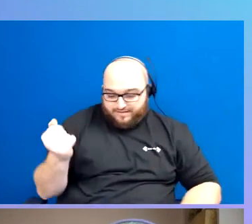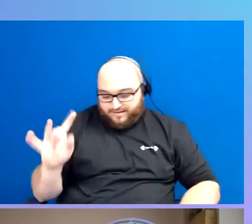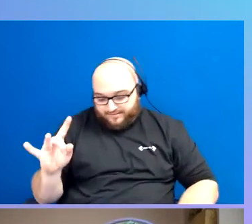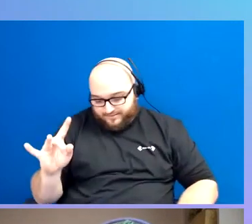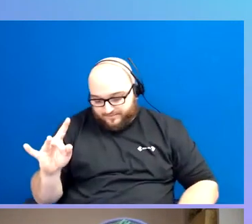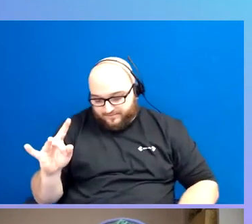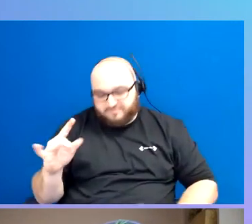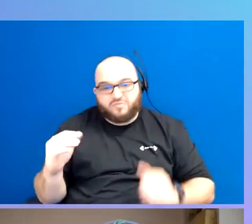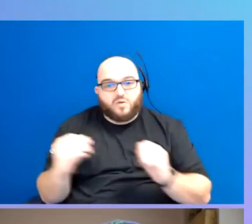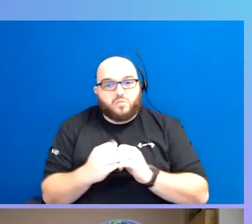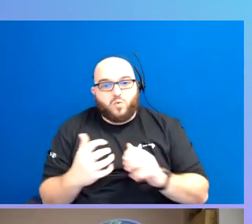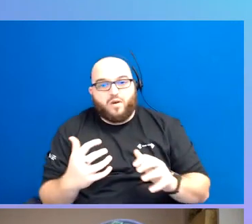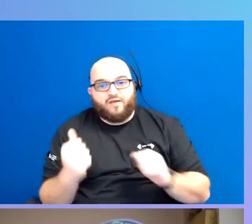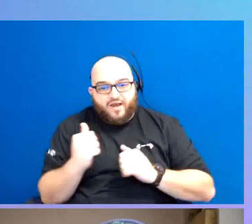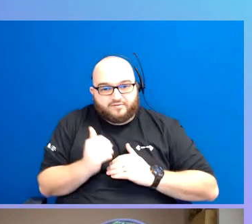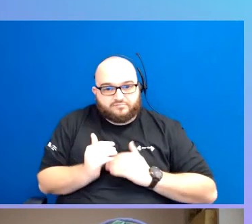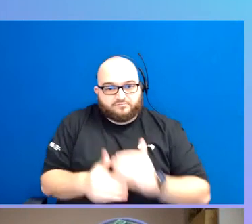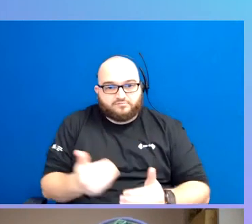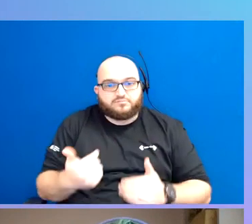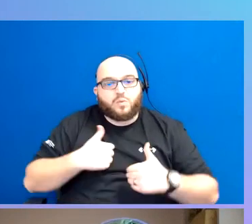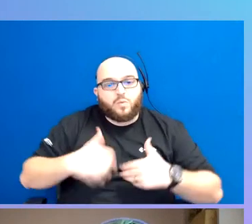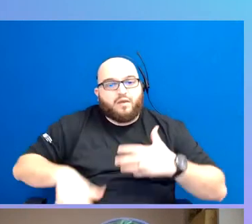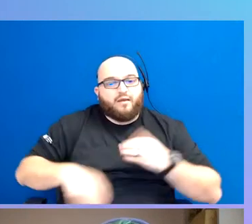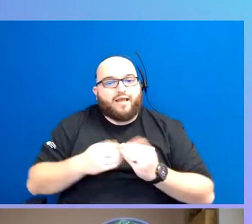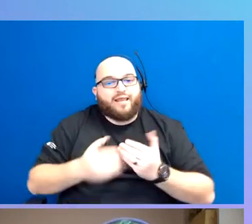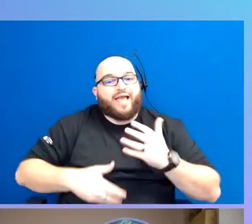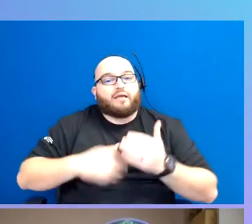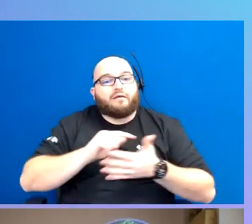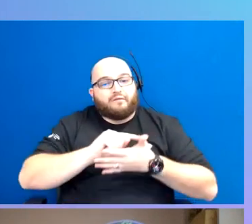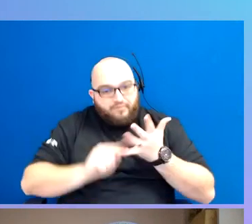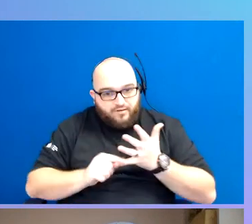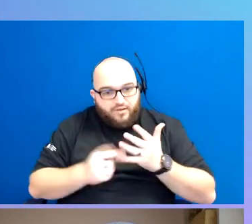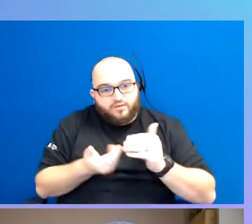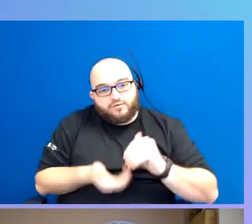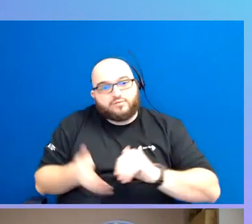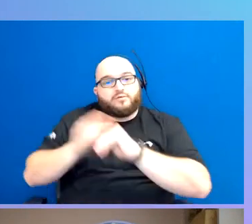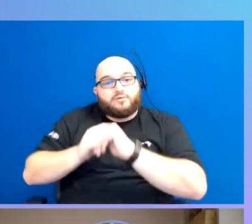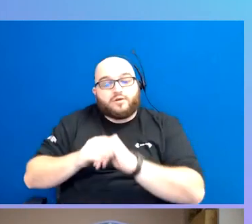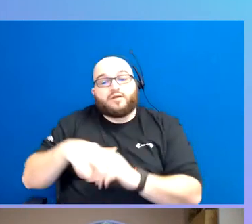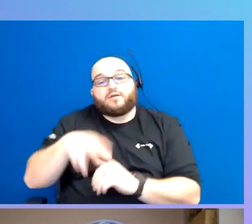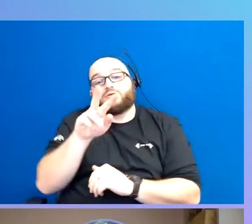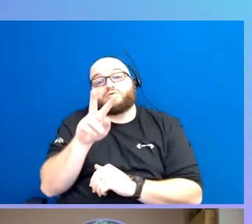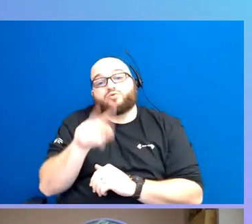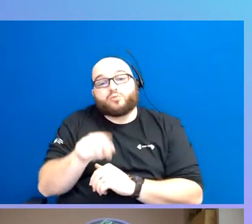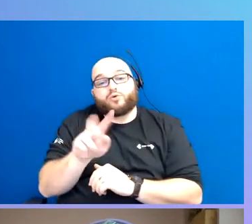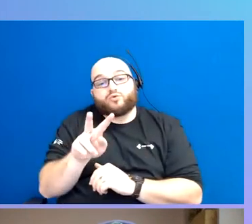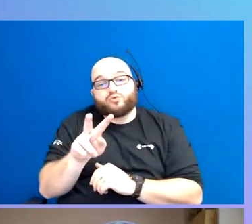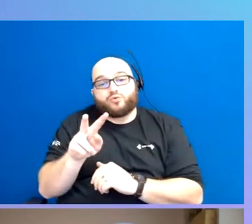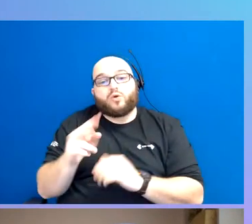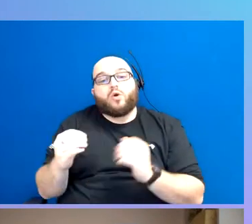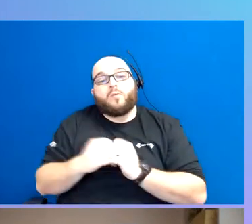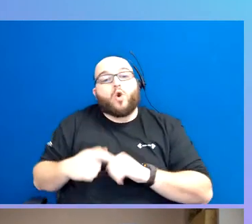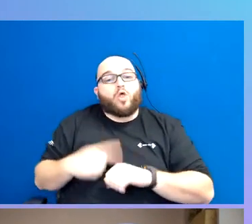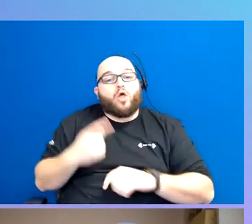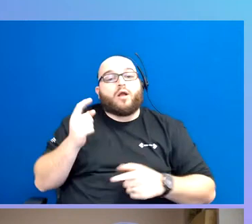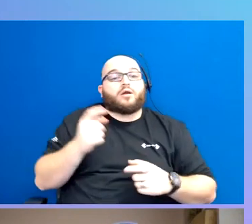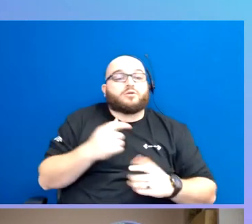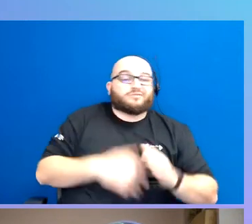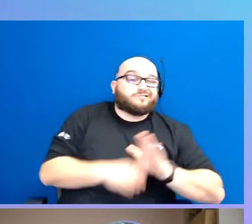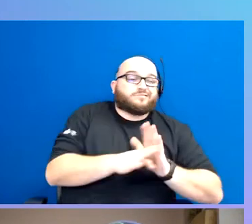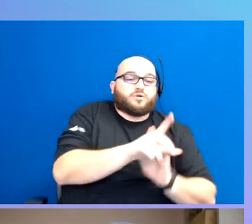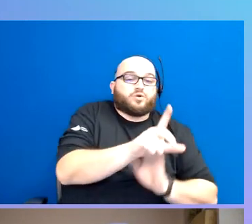quicker turnaround there where we were able to add some extra criteria on top of 2.0. And then 2.2 took a little bit longer from 2020